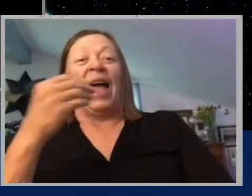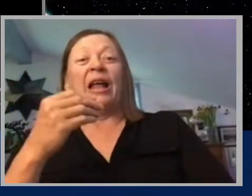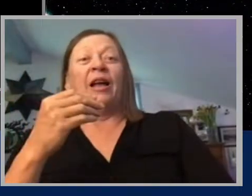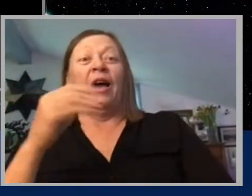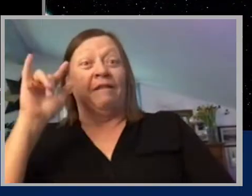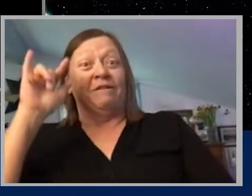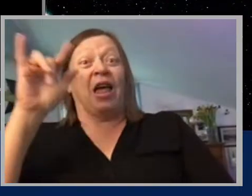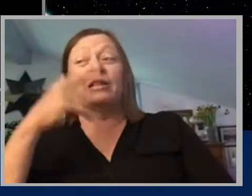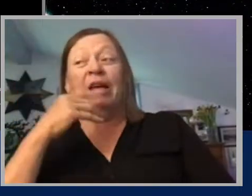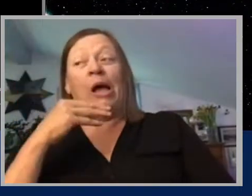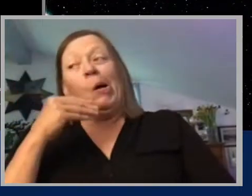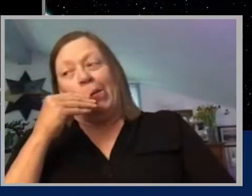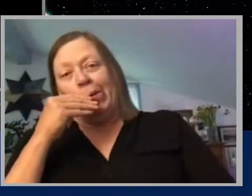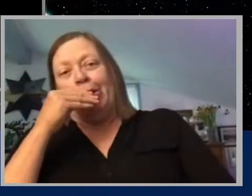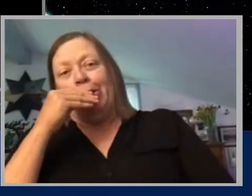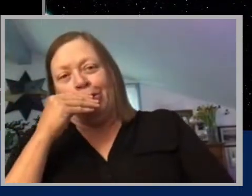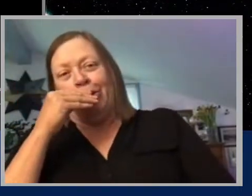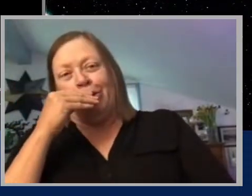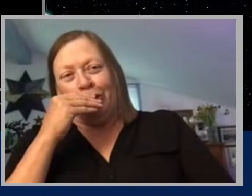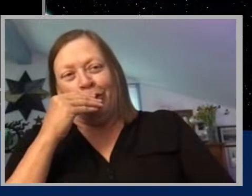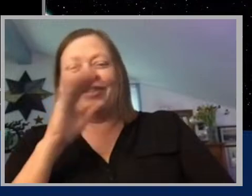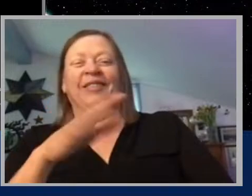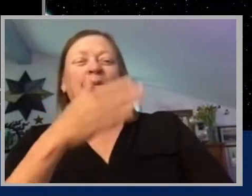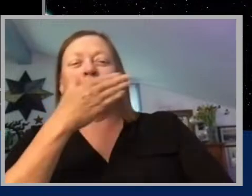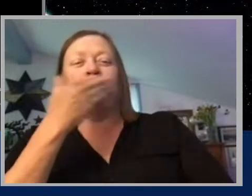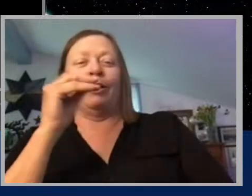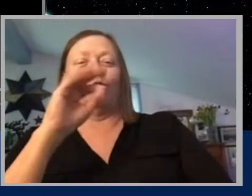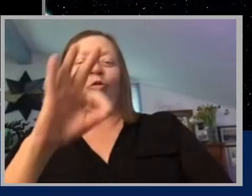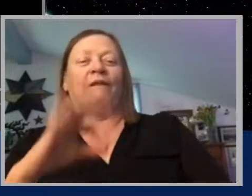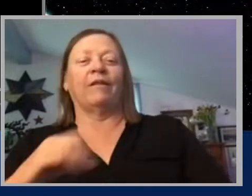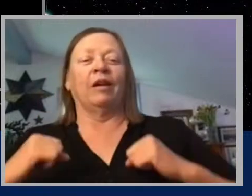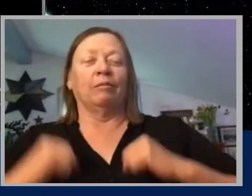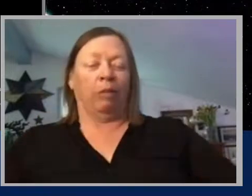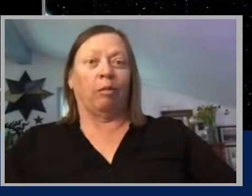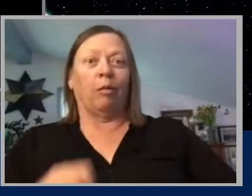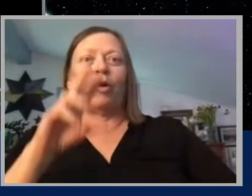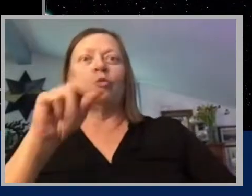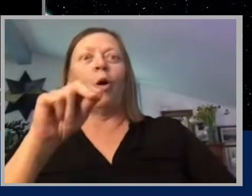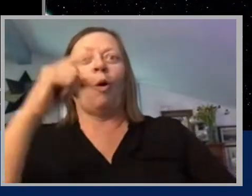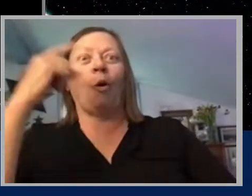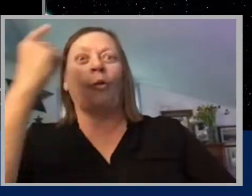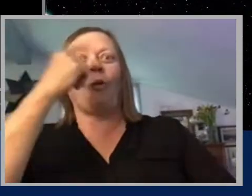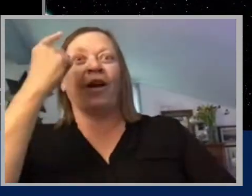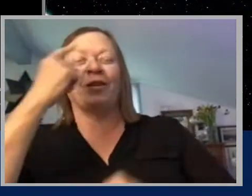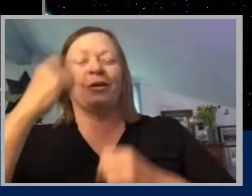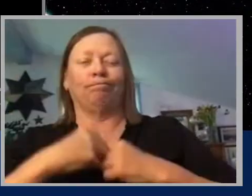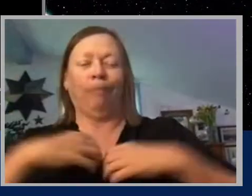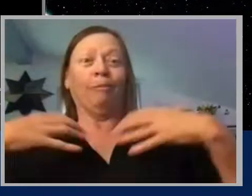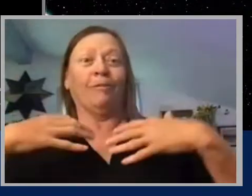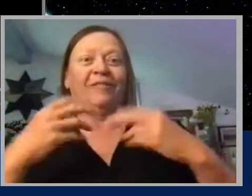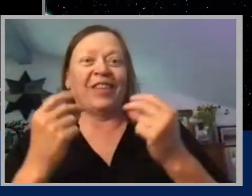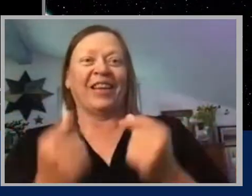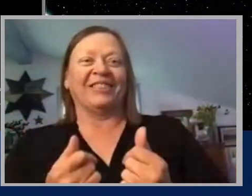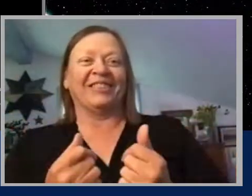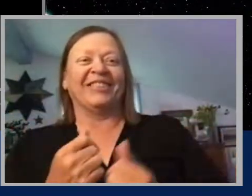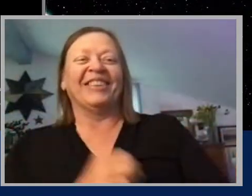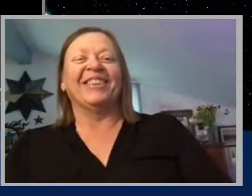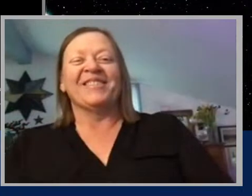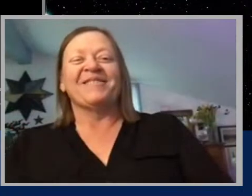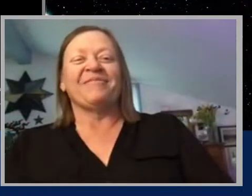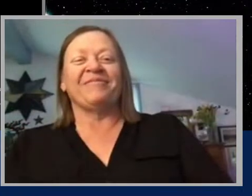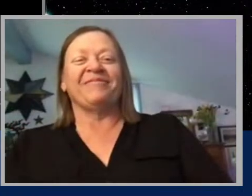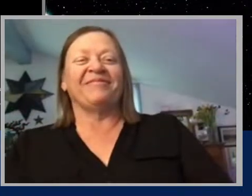inflate it, and then this is probably why, so it doesn't like hit you in the side of the face like that. It looks violent, but I mean, it's dynamic. You want to float now?